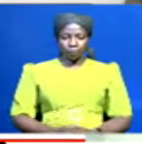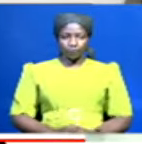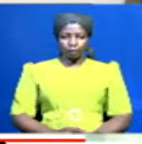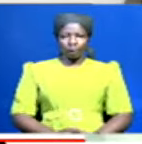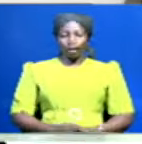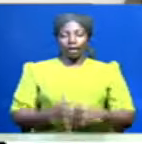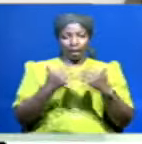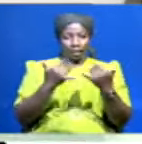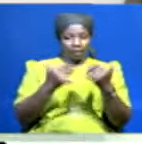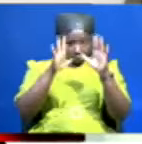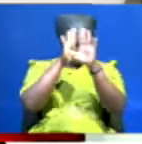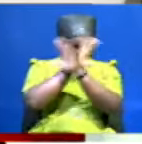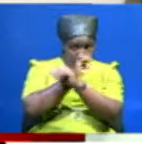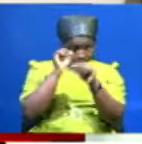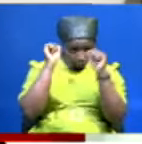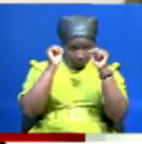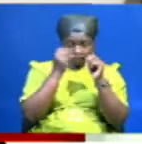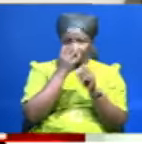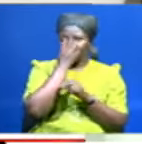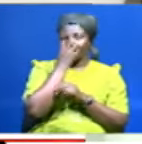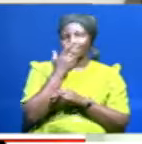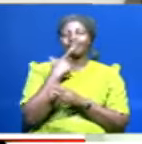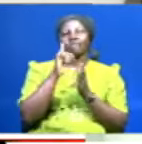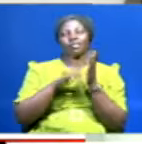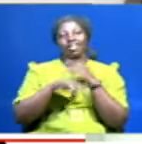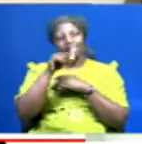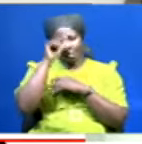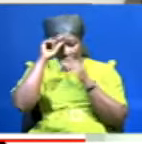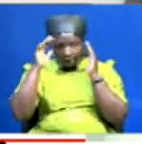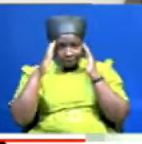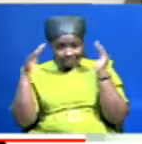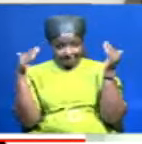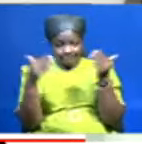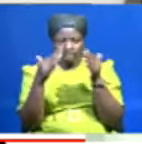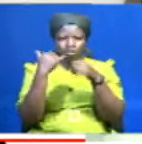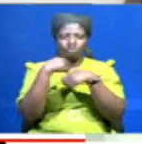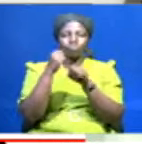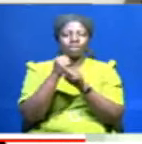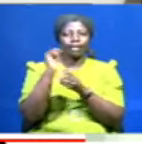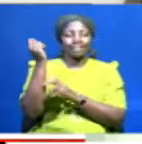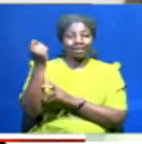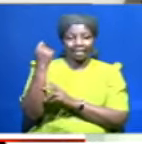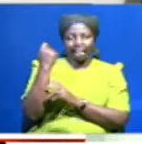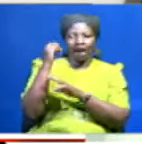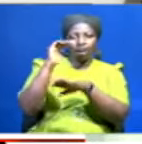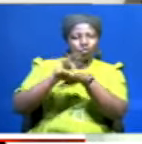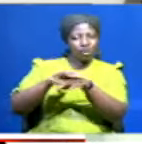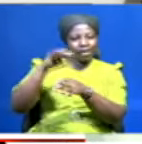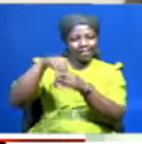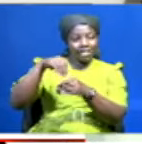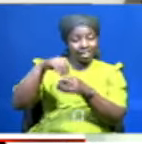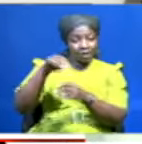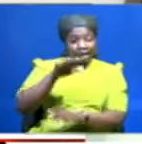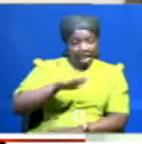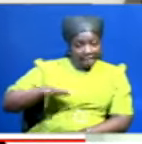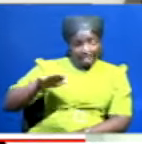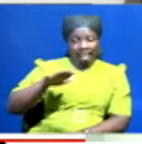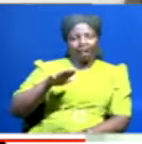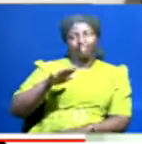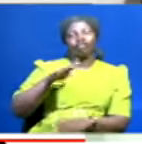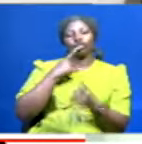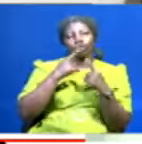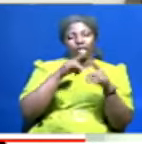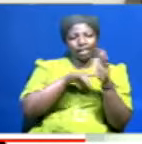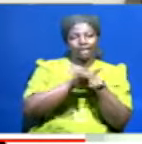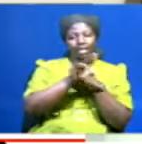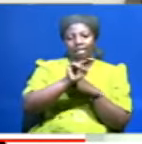Now, President William Ruto says that government is committed to making Kenya an attractive investment destination. Speaking in the Netherlands during